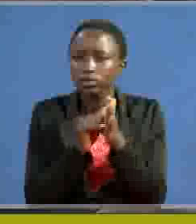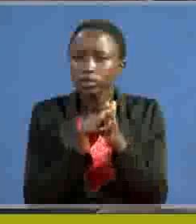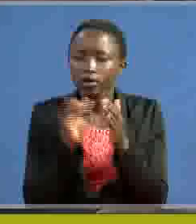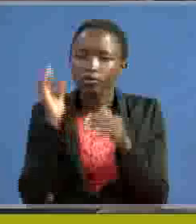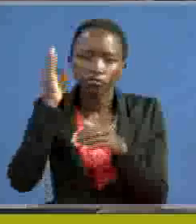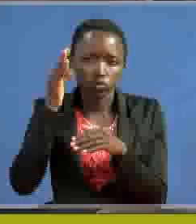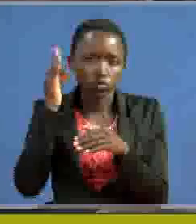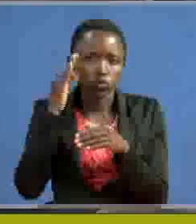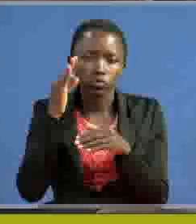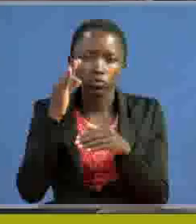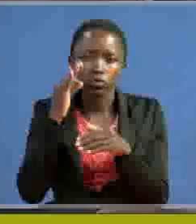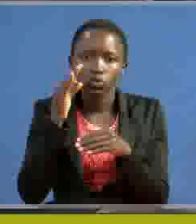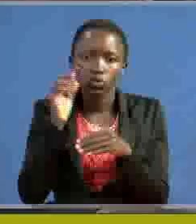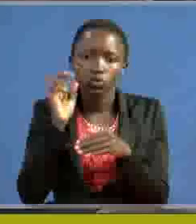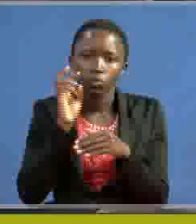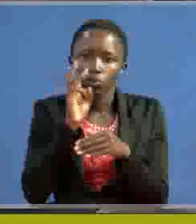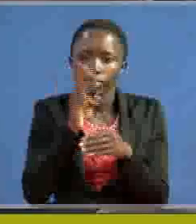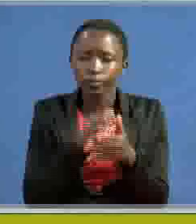in future they will be willing to do